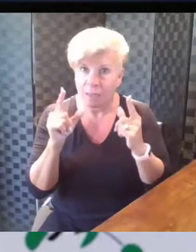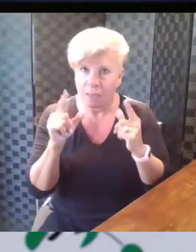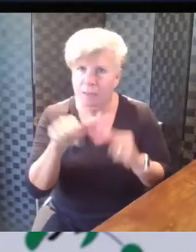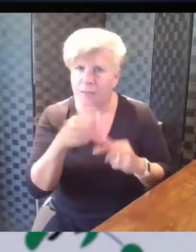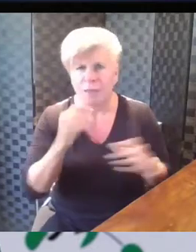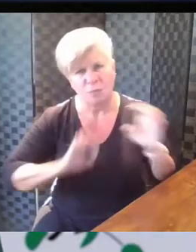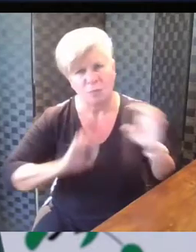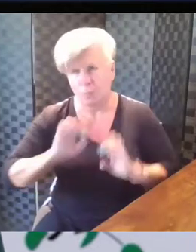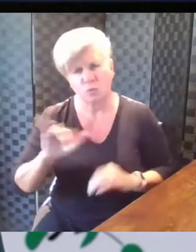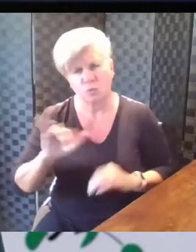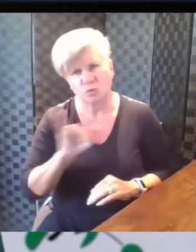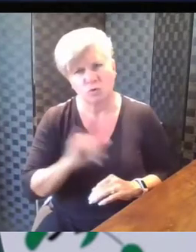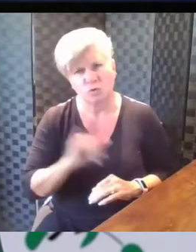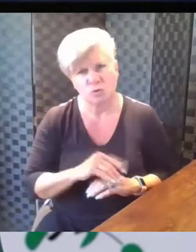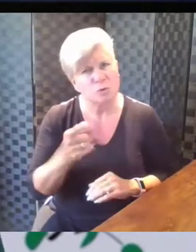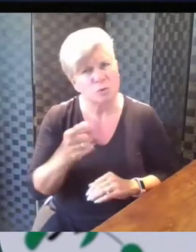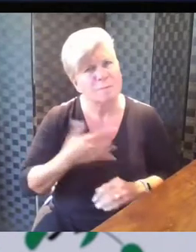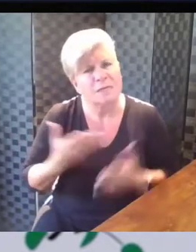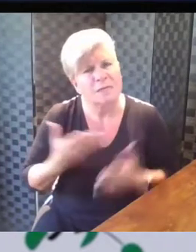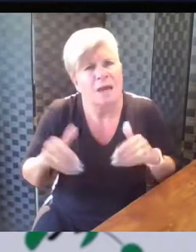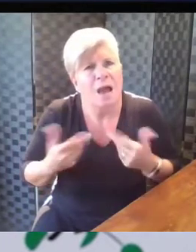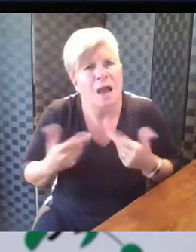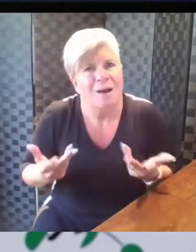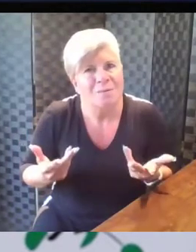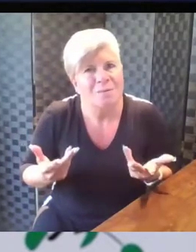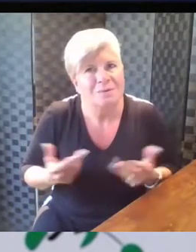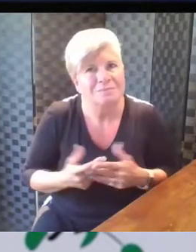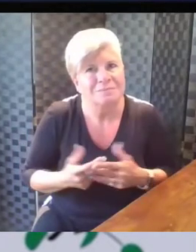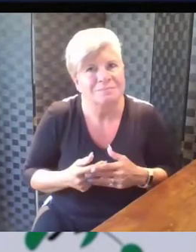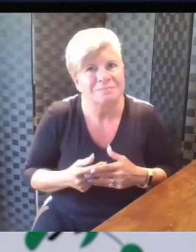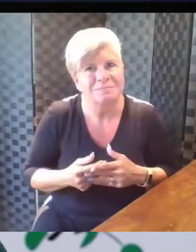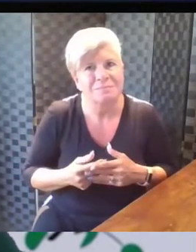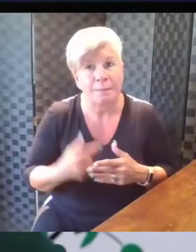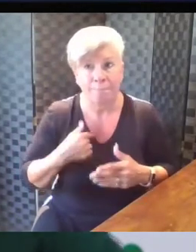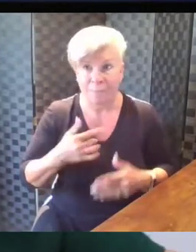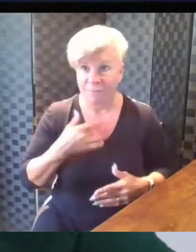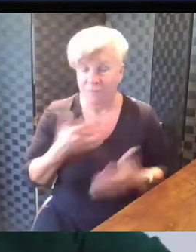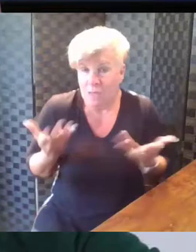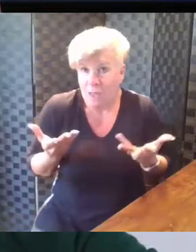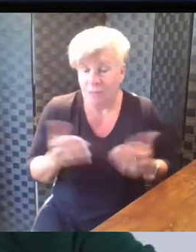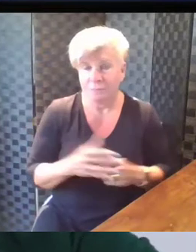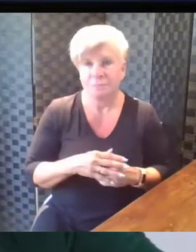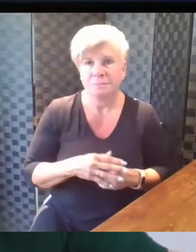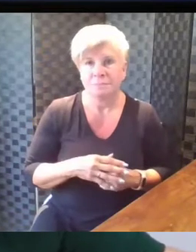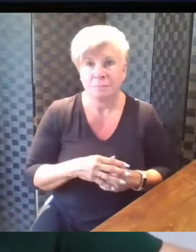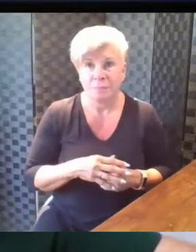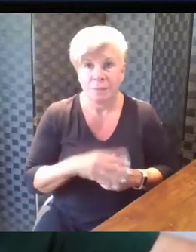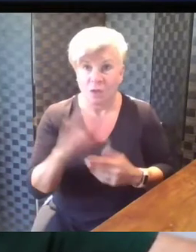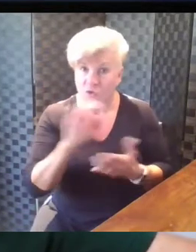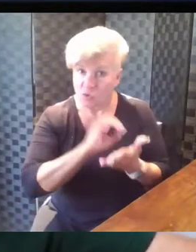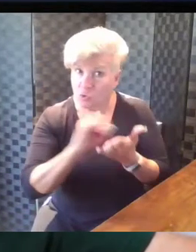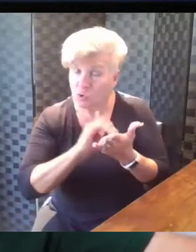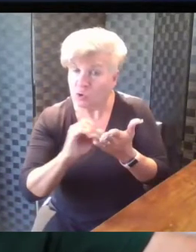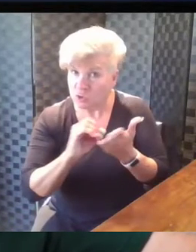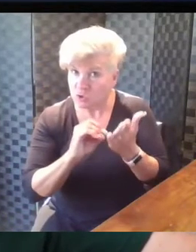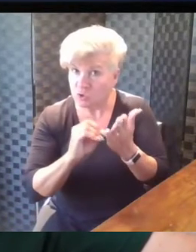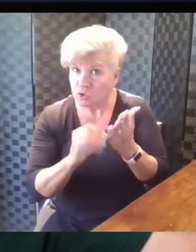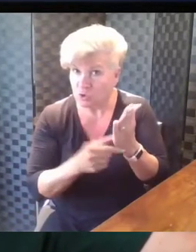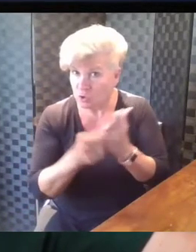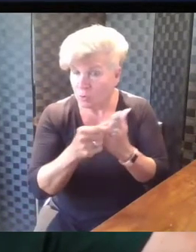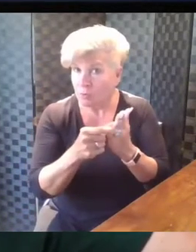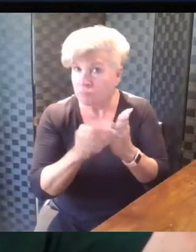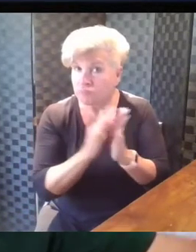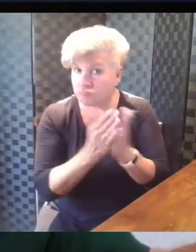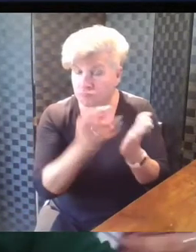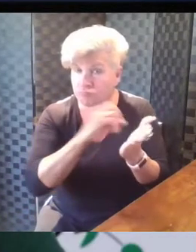other emotions too. How are you feeling today? I'm going to tell you how I feel. If you have your journal, you can draw in that how you